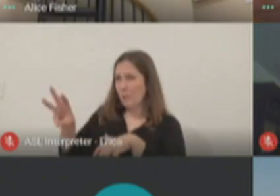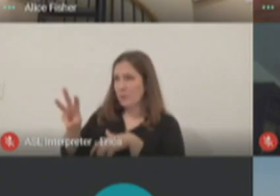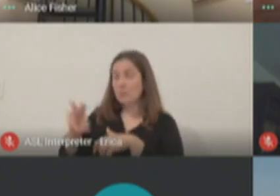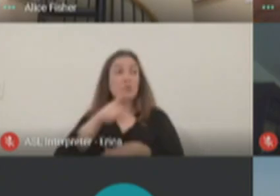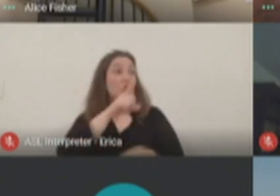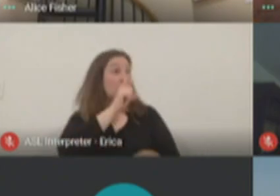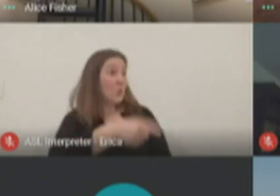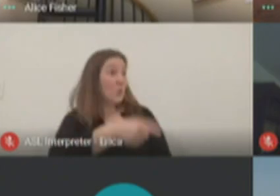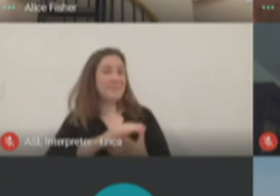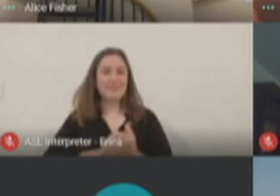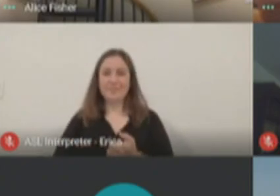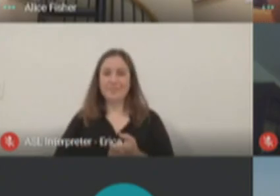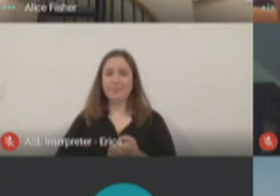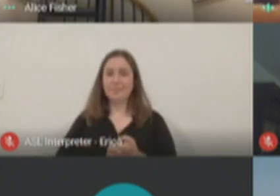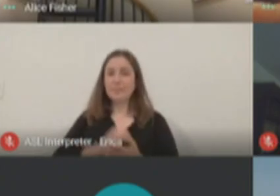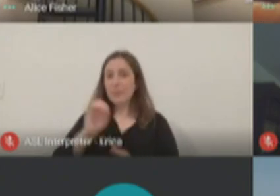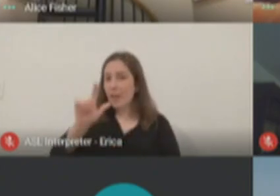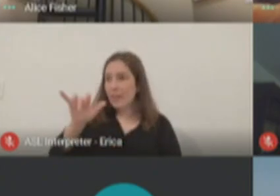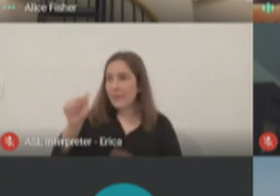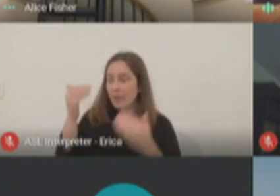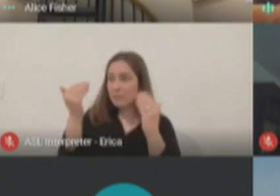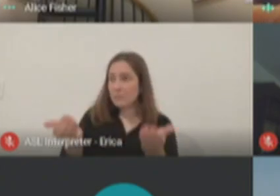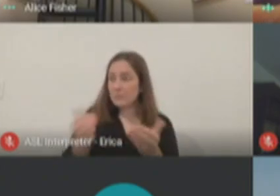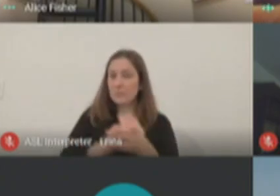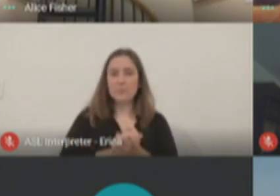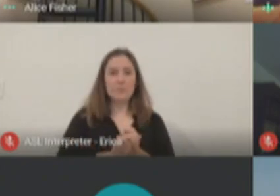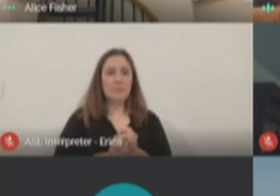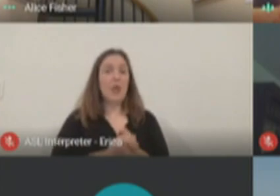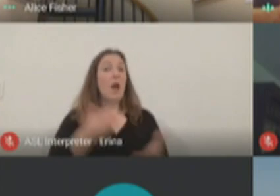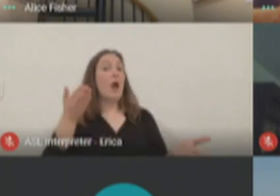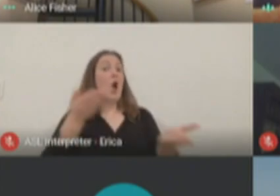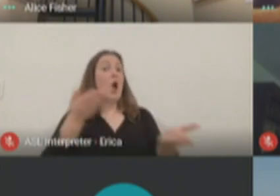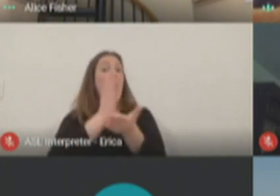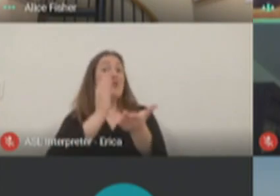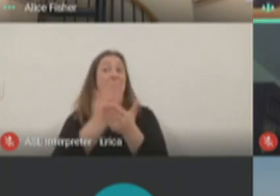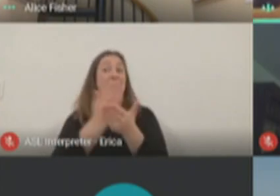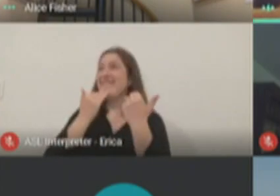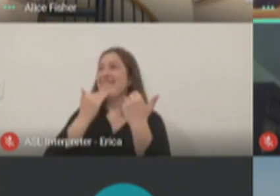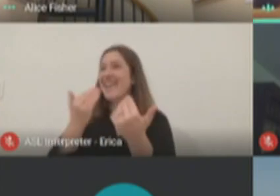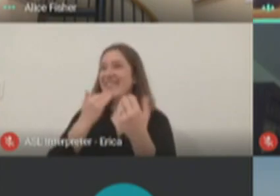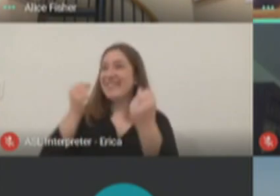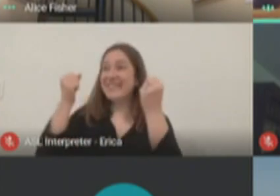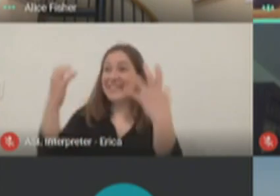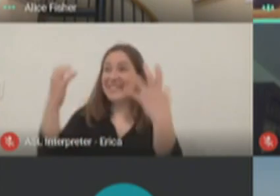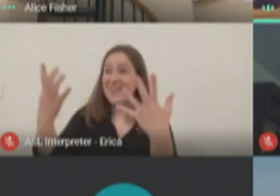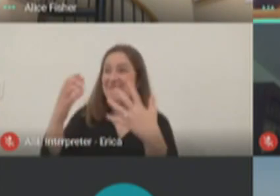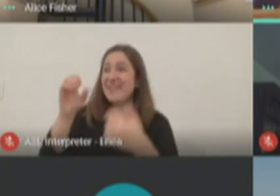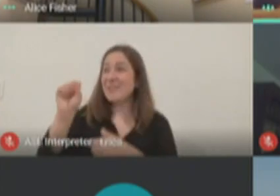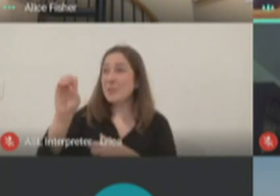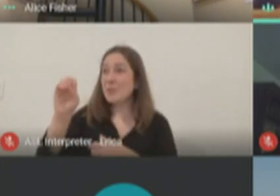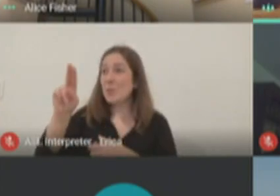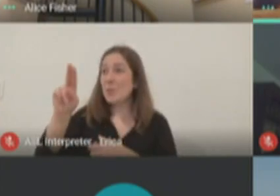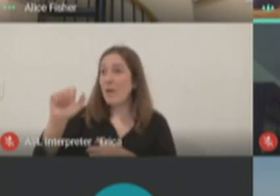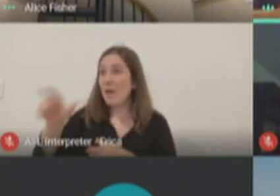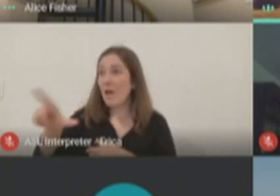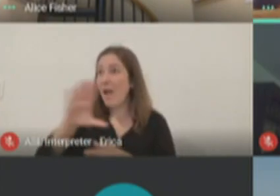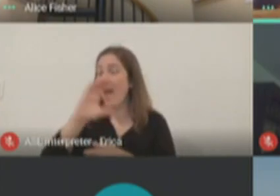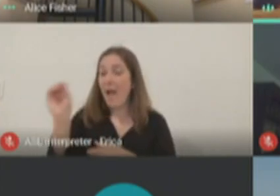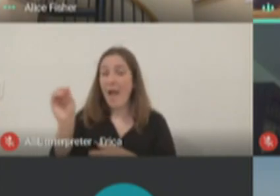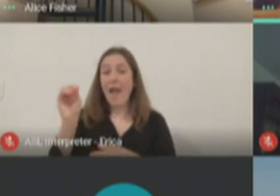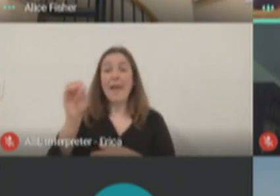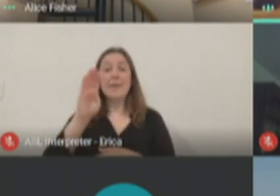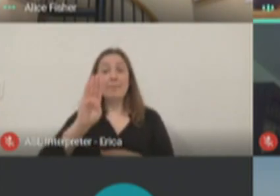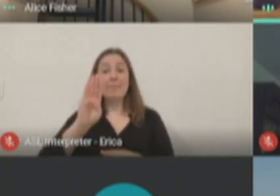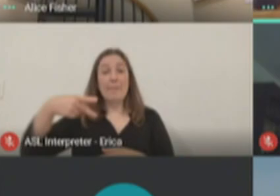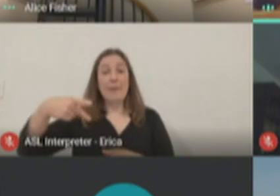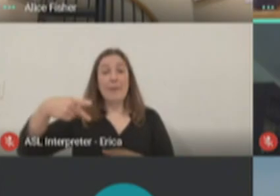Thanks. Olivia? All right. Thank you, Sonal. Thank you,